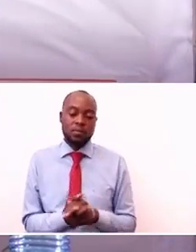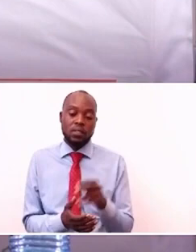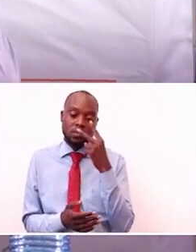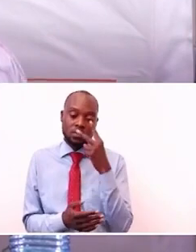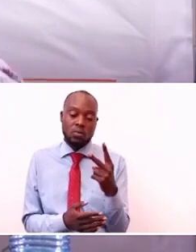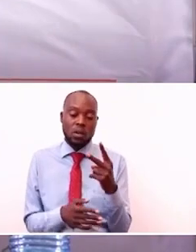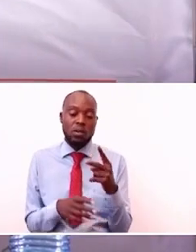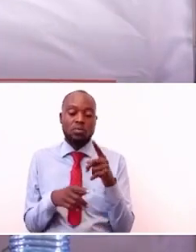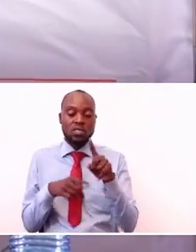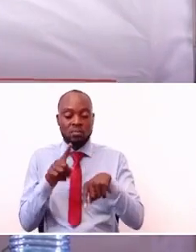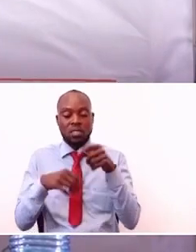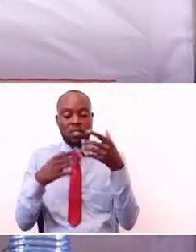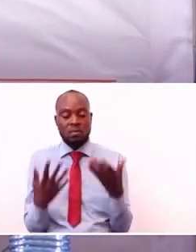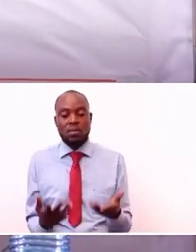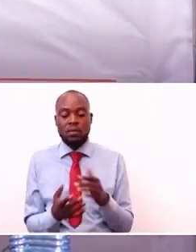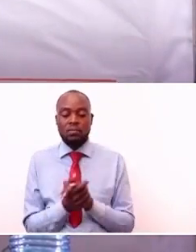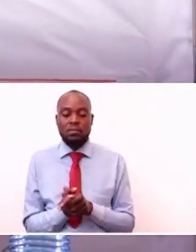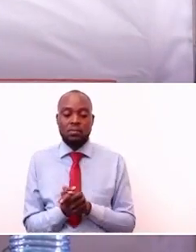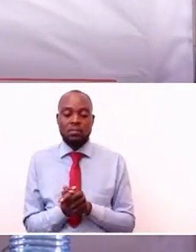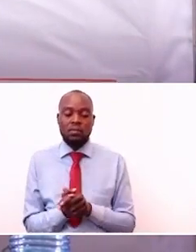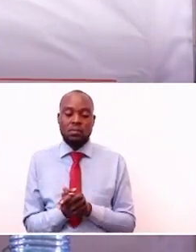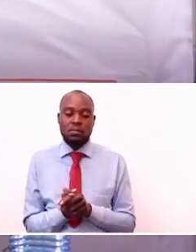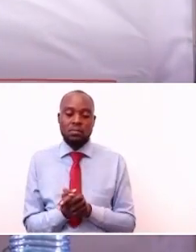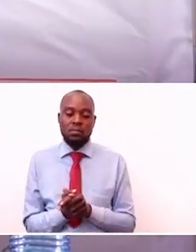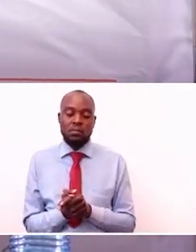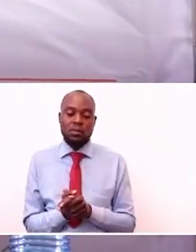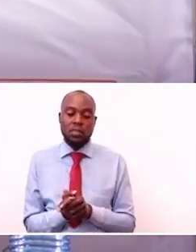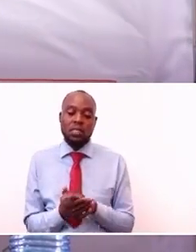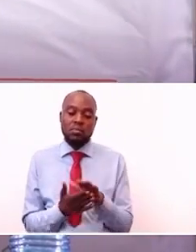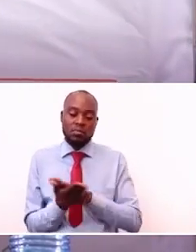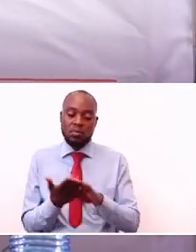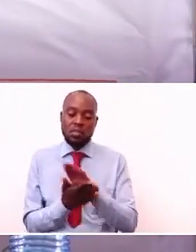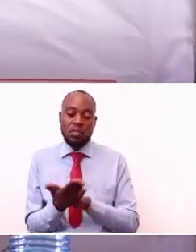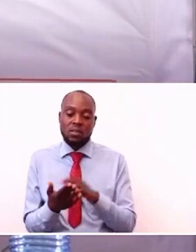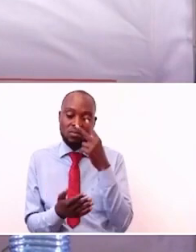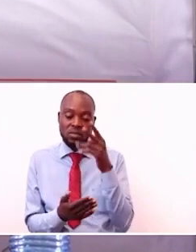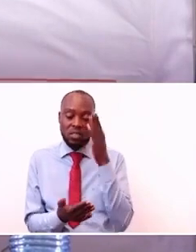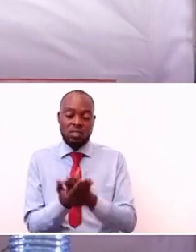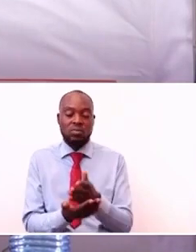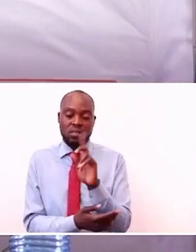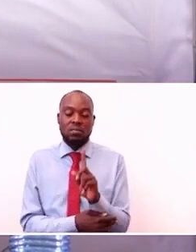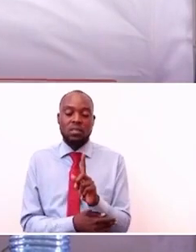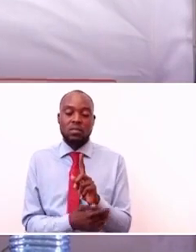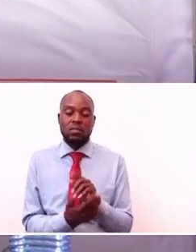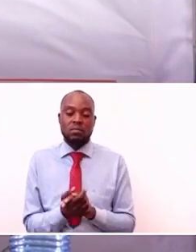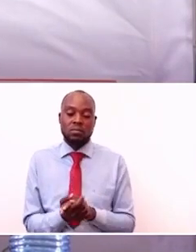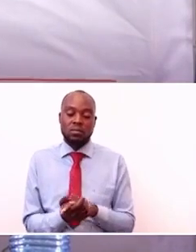it goes. Let's see. We'll monitor. Let's see. But we're not stopping it. Guess